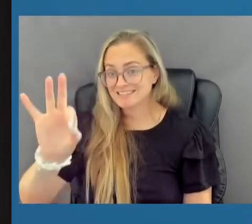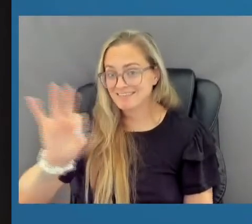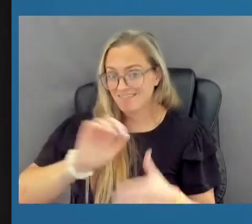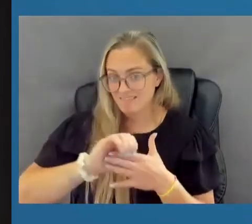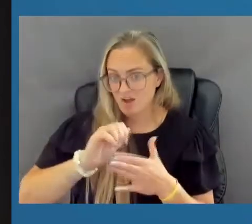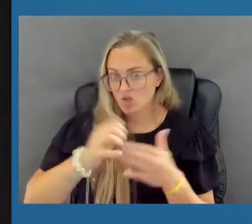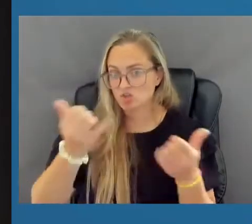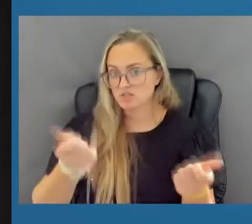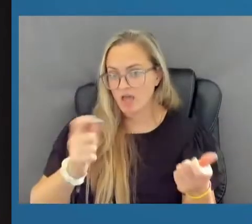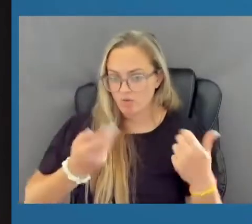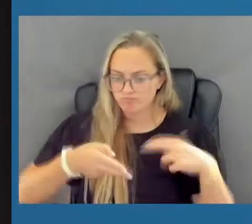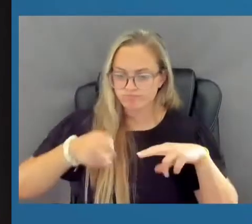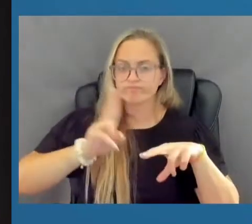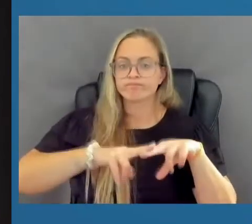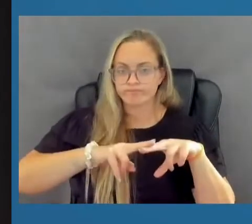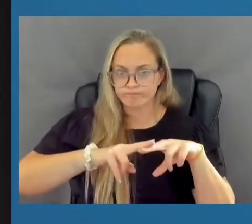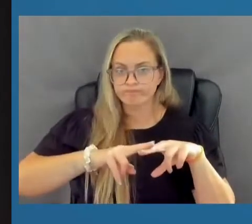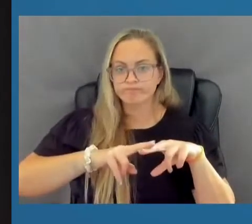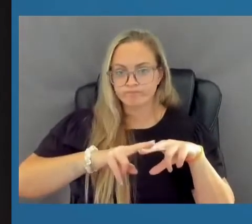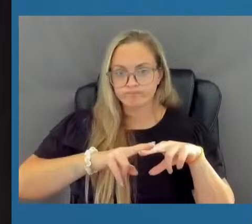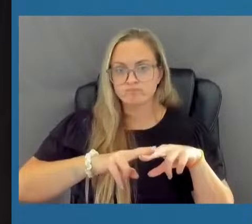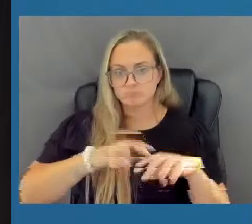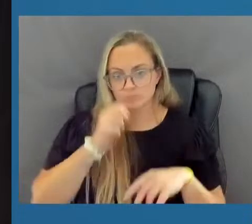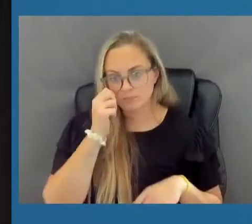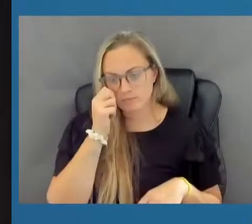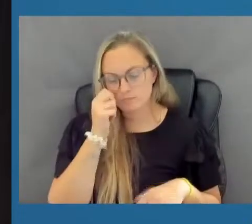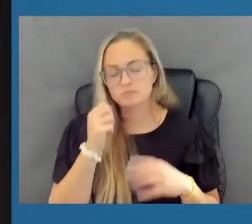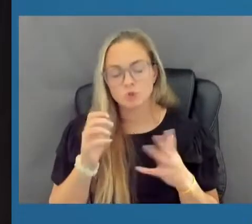$869. So